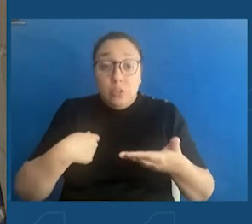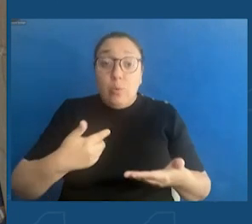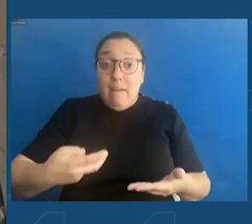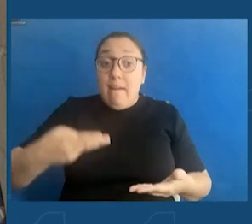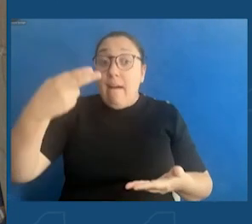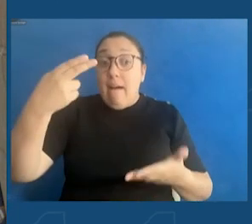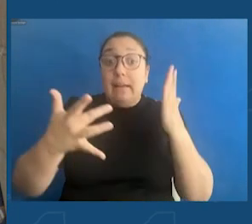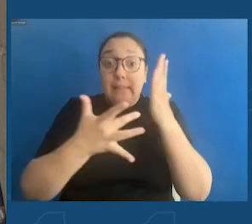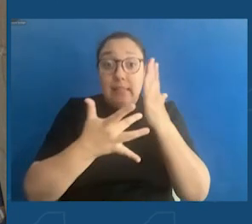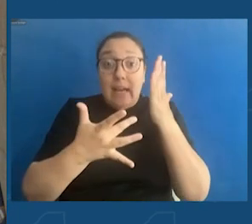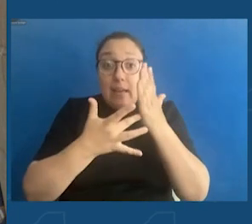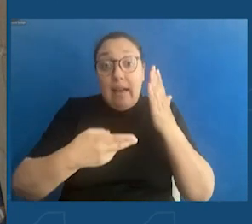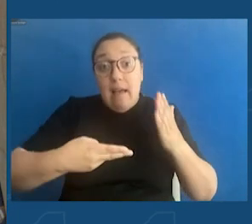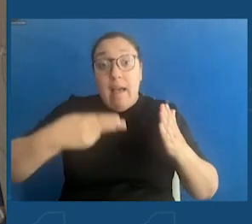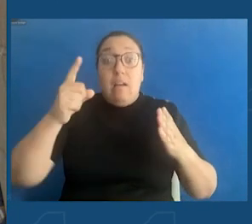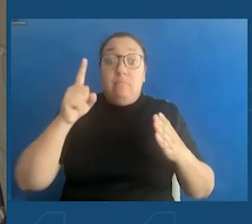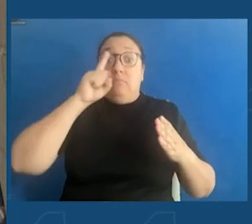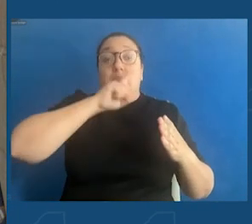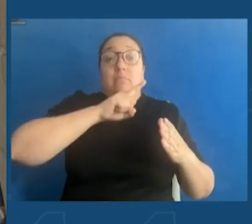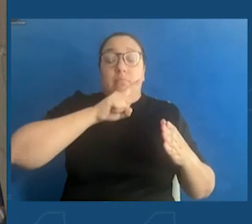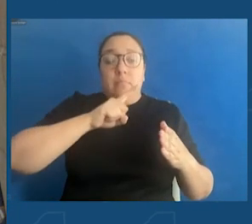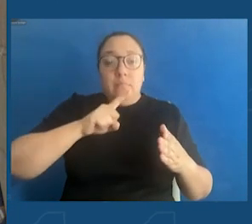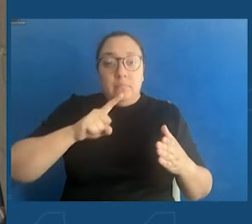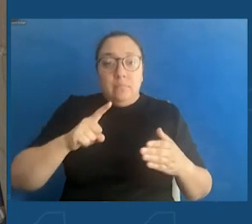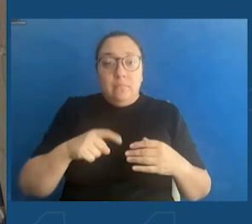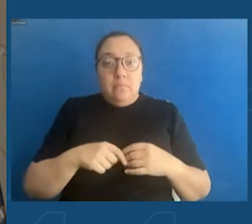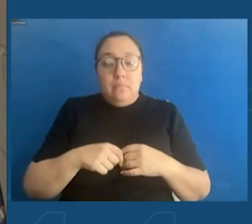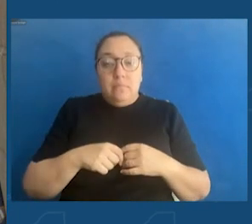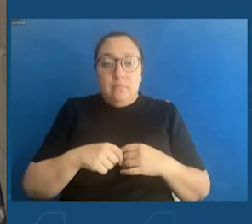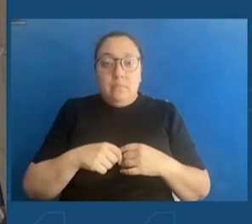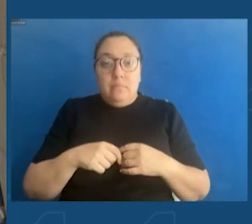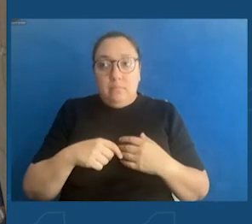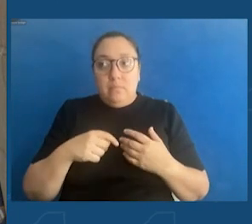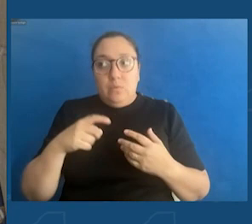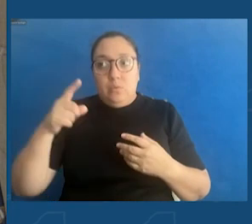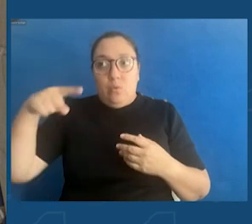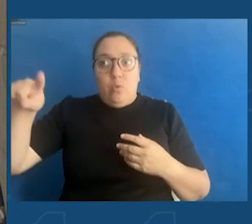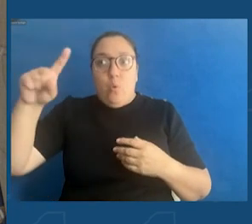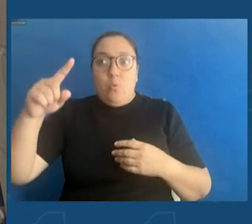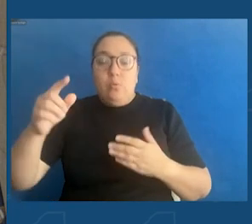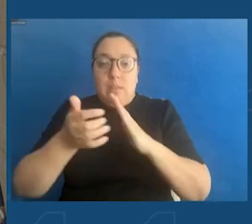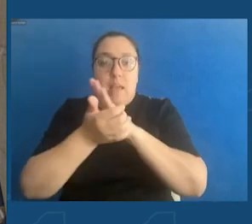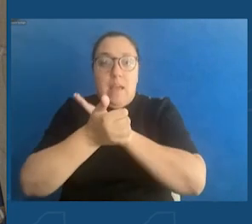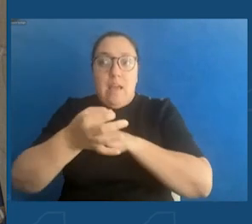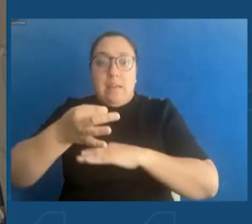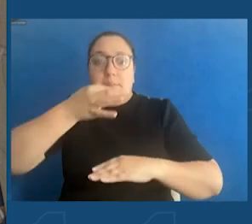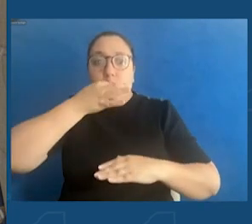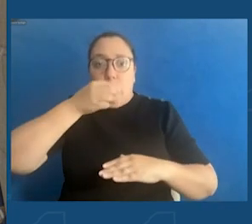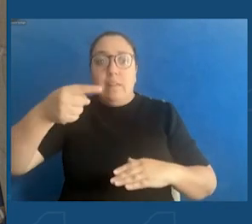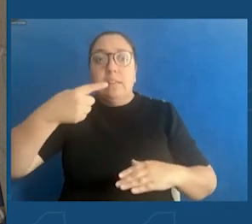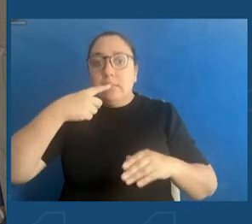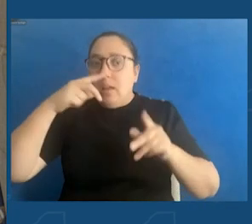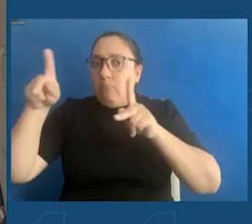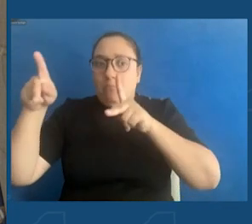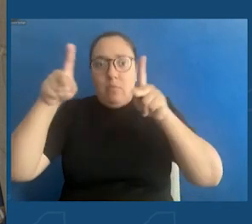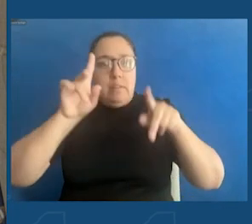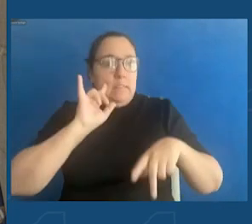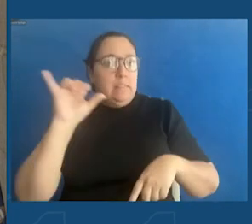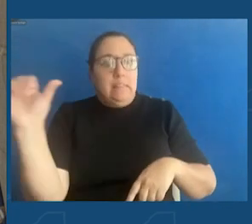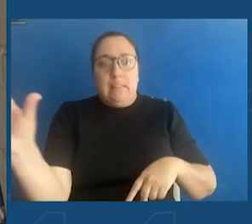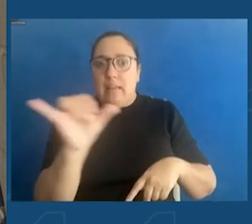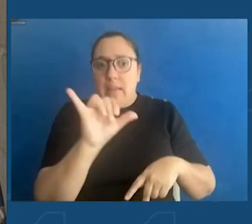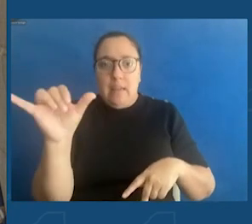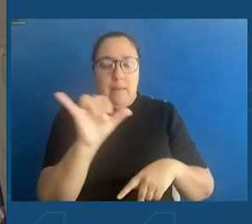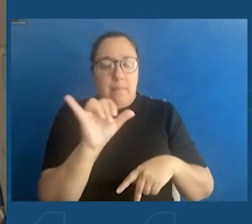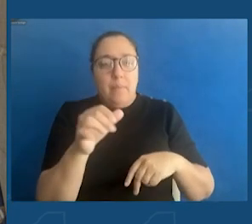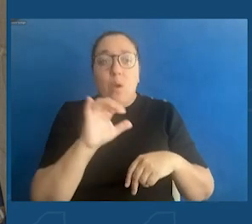available to us now, and experts say it really is just as good as the real thing. And so overseen by the Department of Education, again,